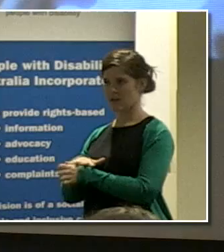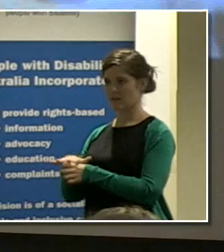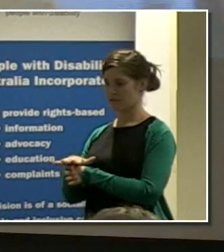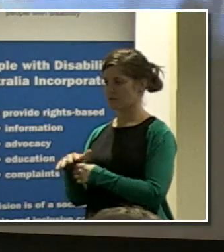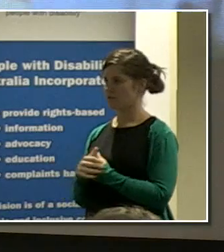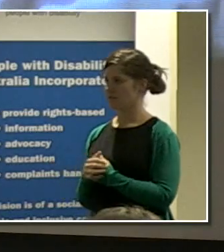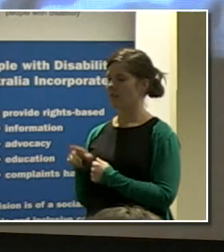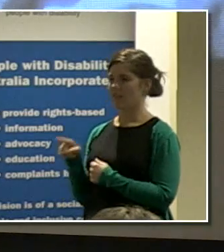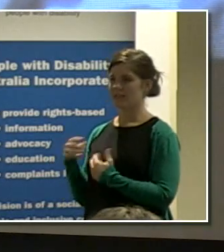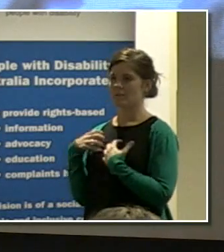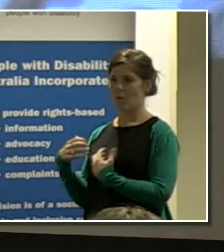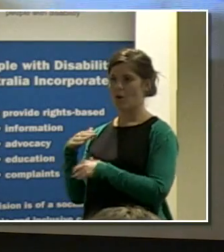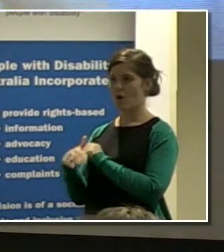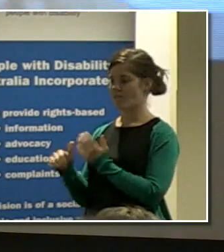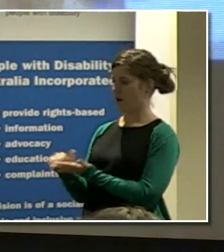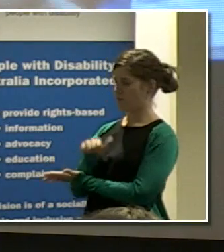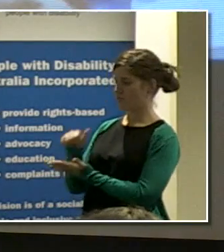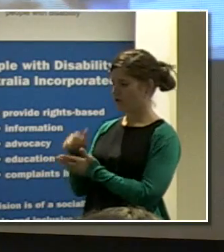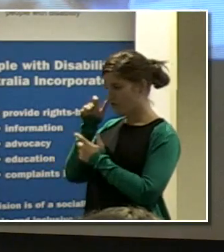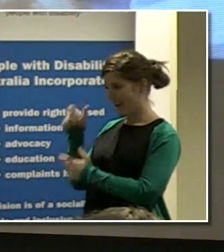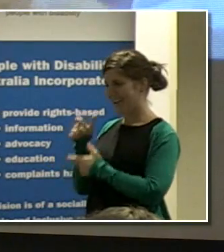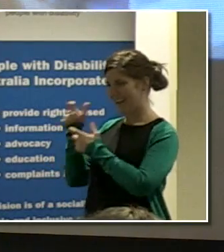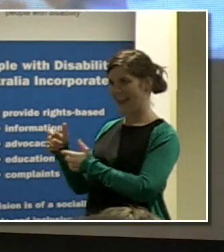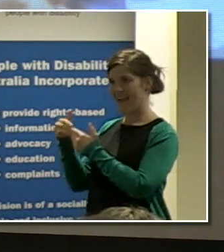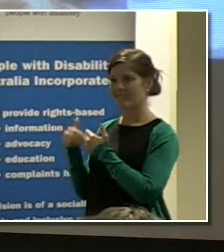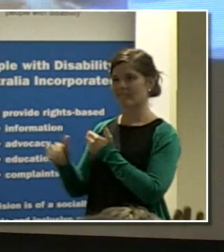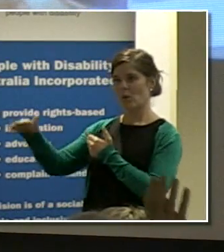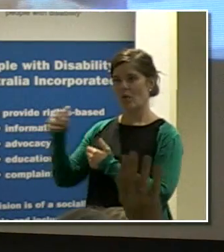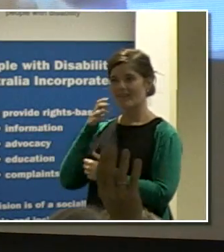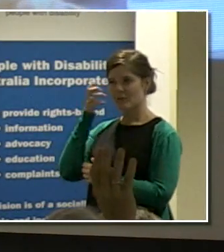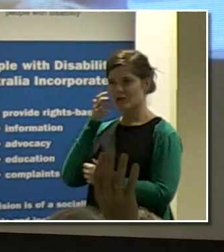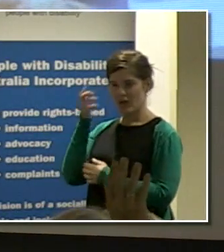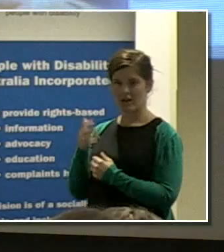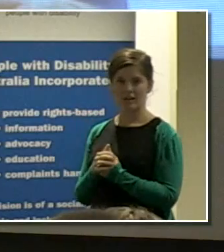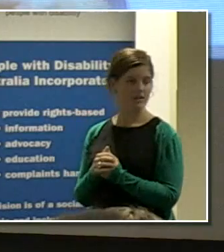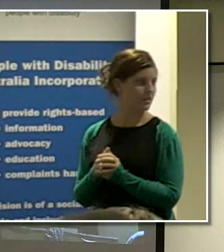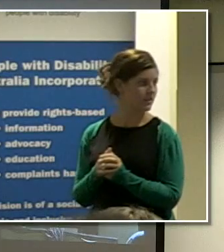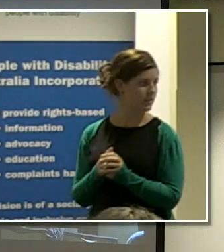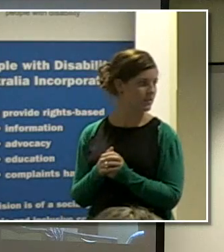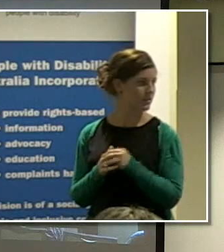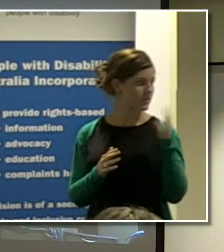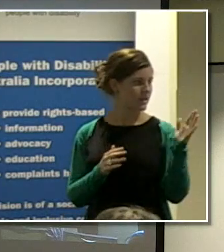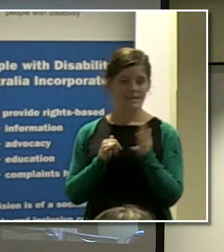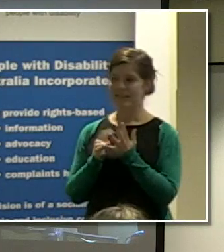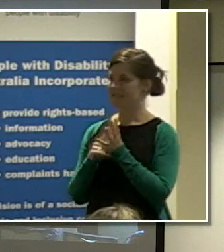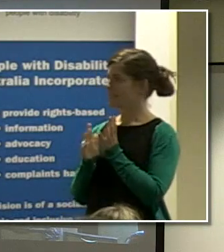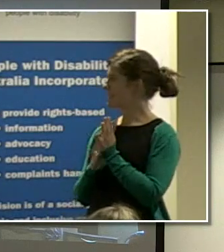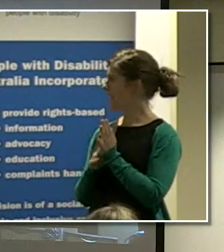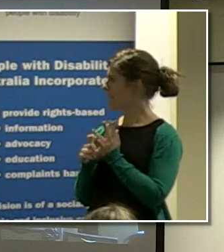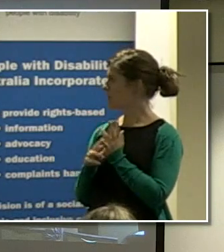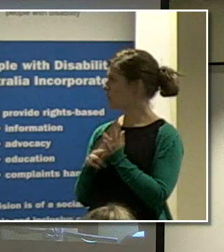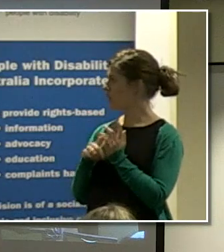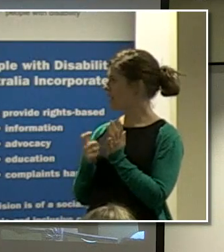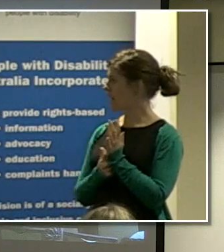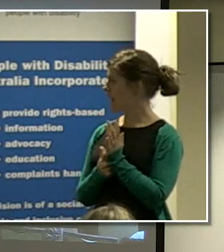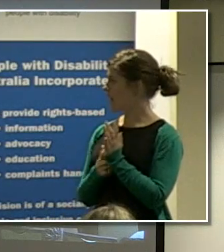about appropriate care going into the future. Sam Connor has been wrangling social